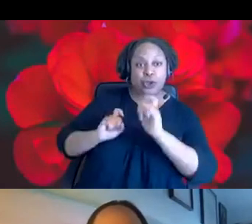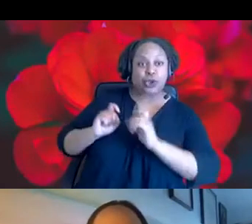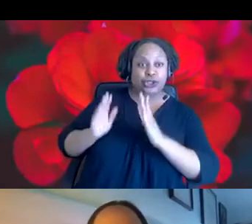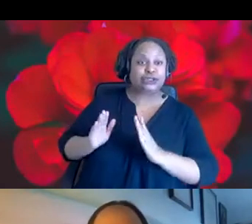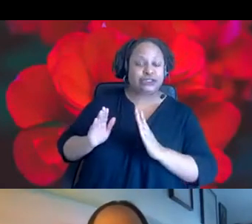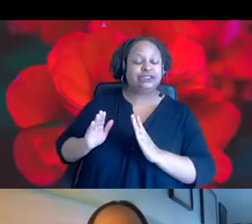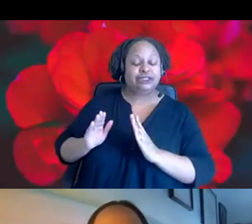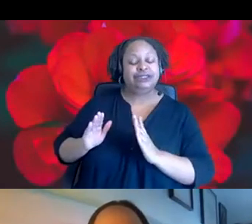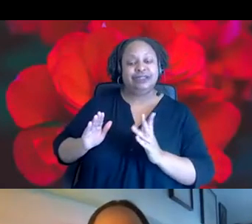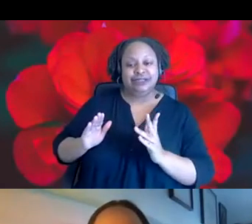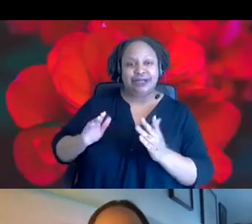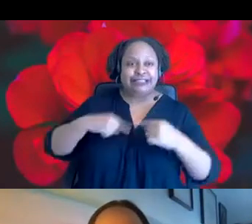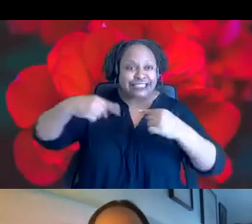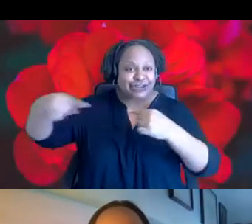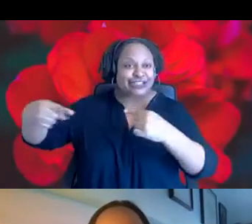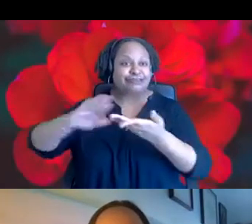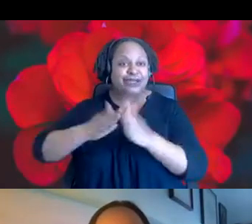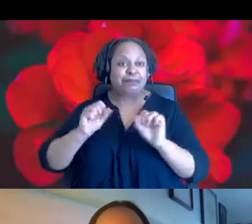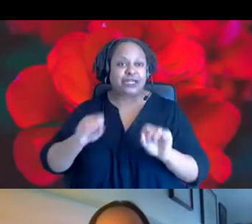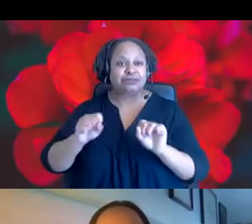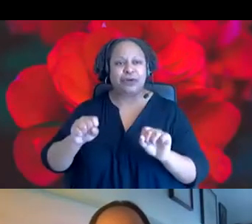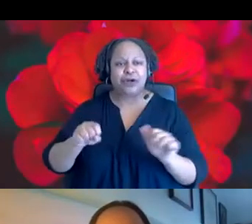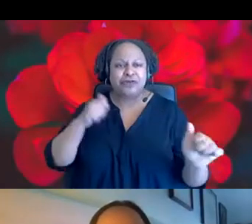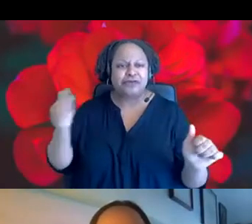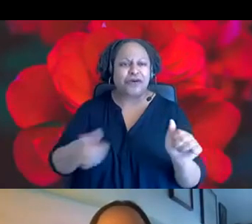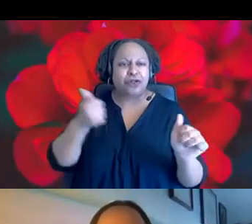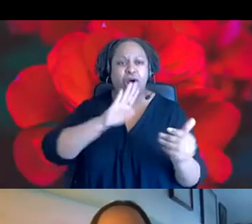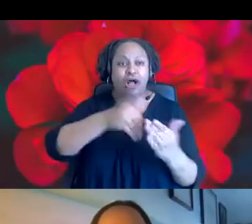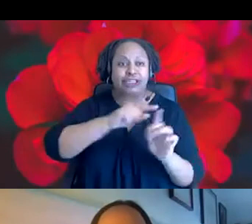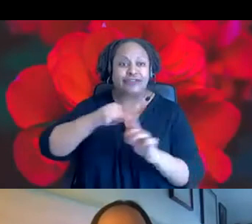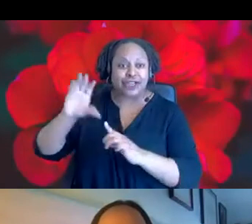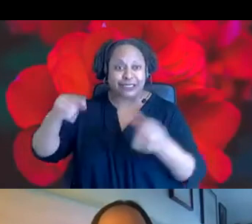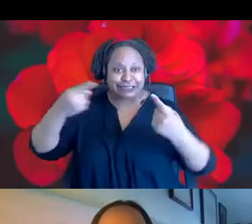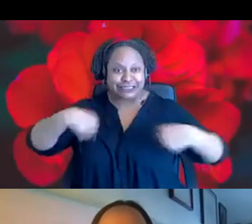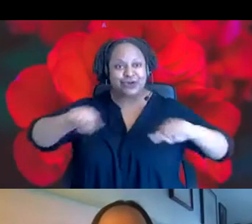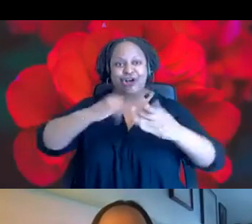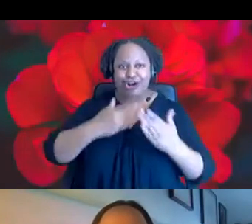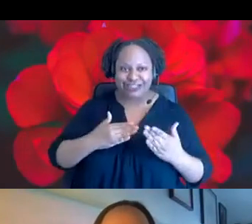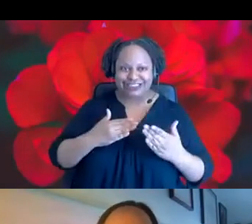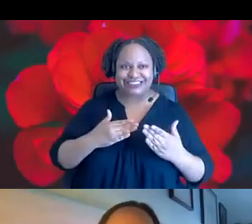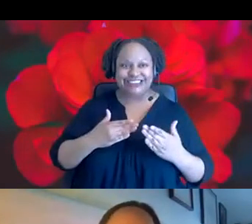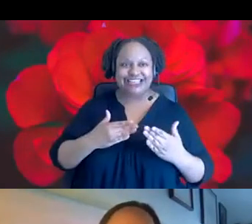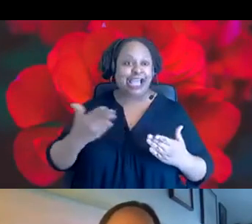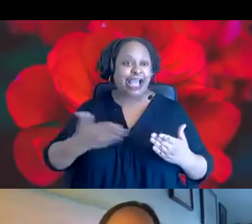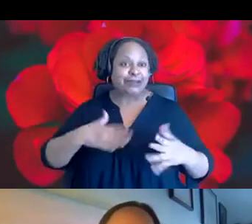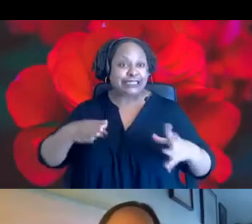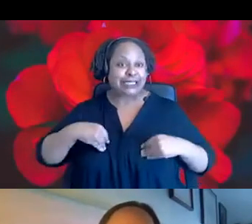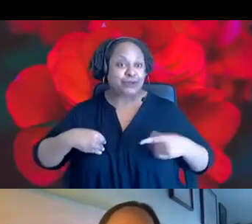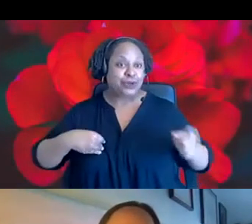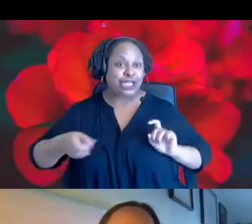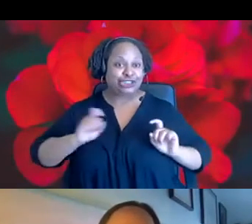possible. You know, follow all of our companies as well if you want to. We are also artists and happy to accept a